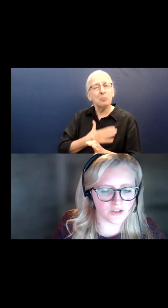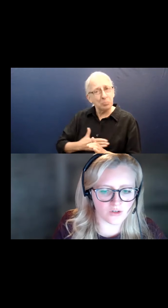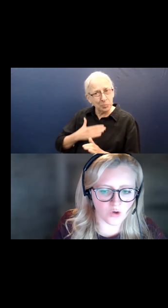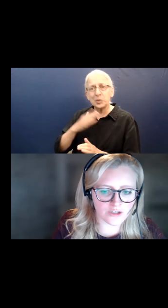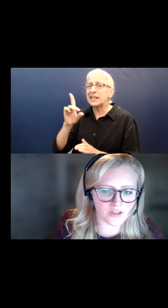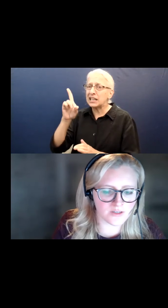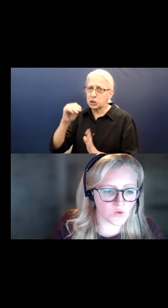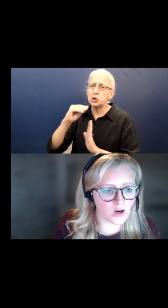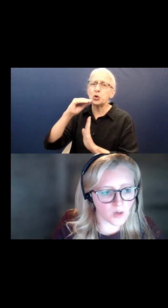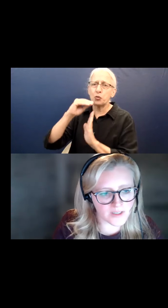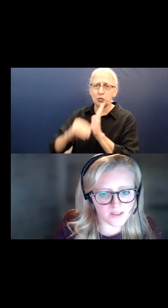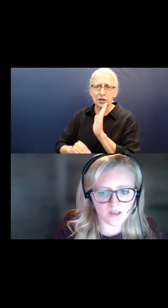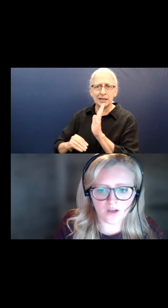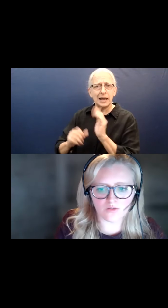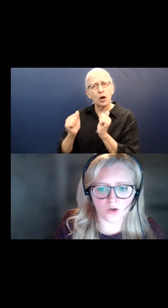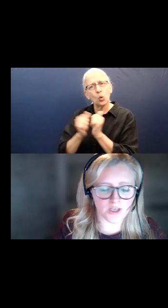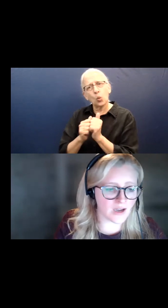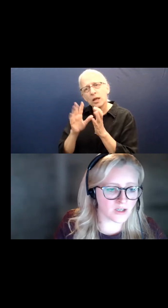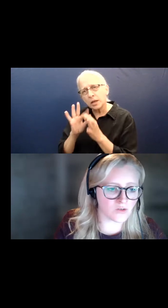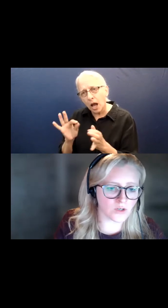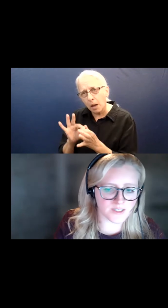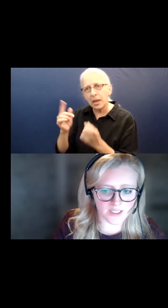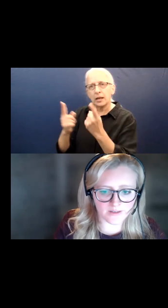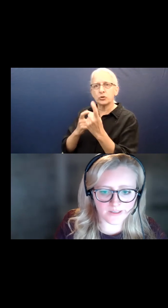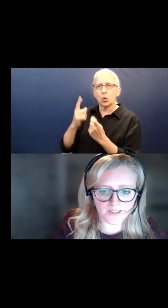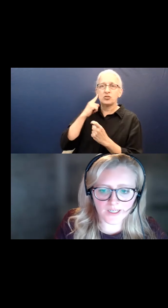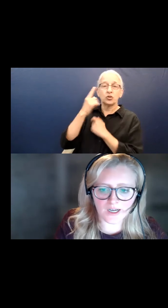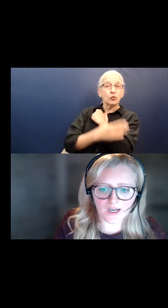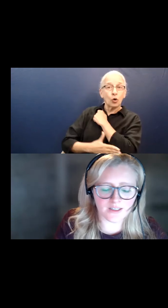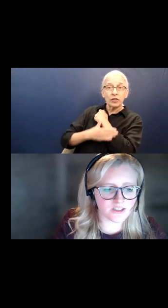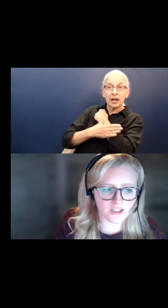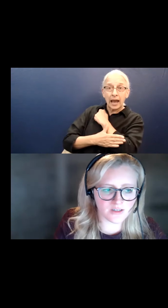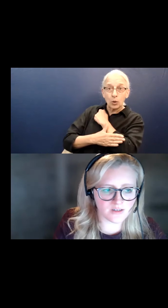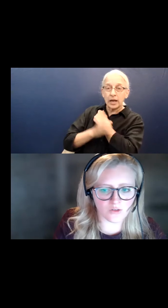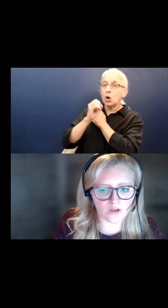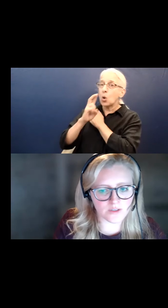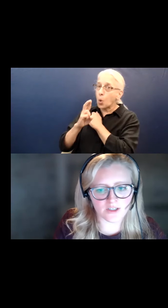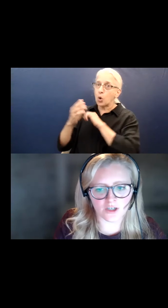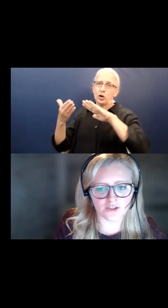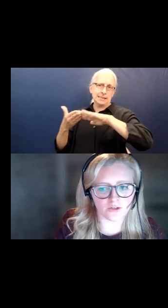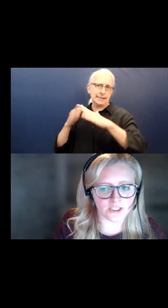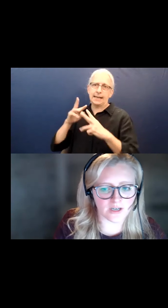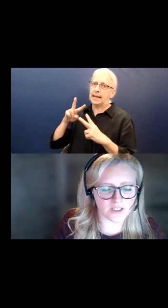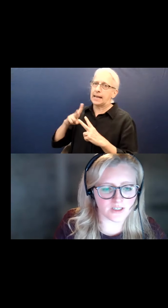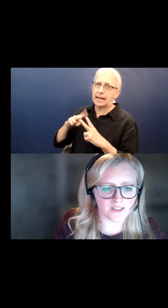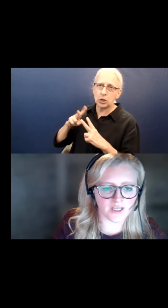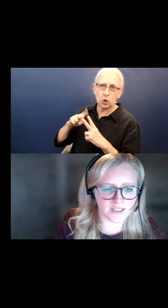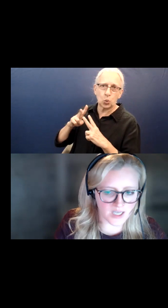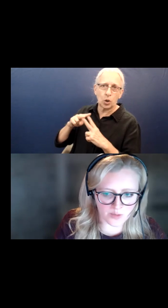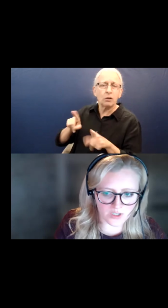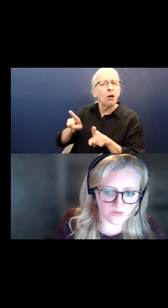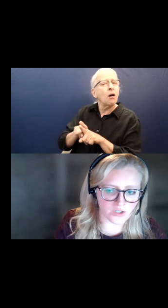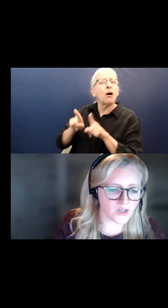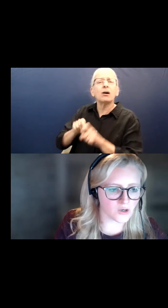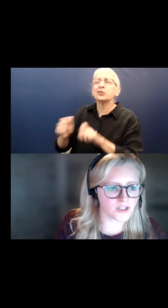have additional questions or comments for the county or city. In addition, we always encourage you to reach out to us at